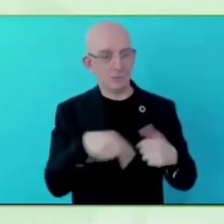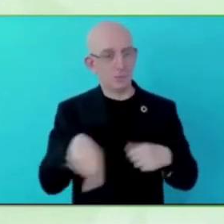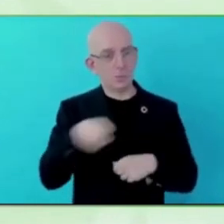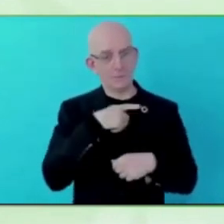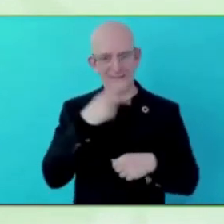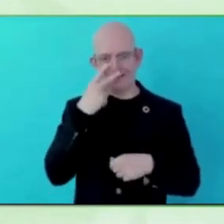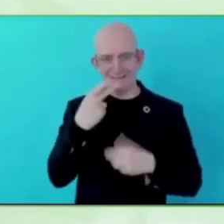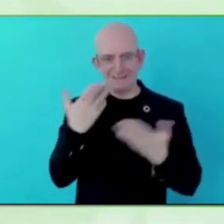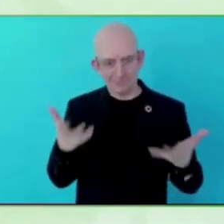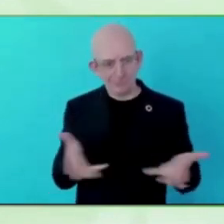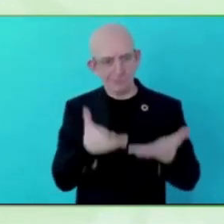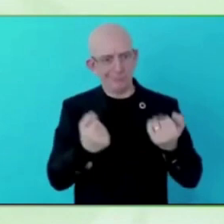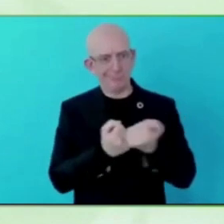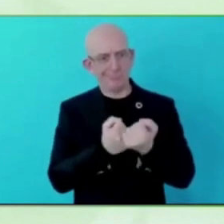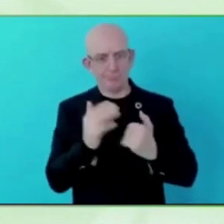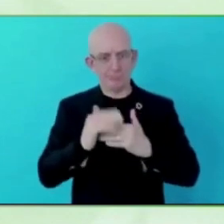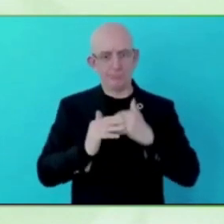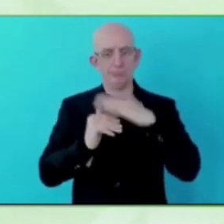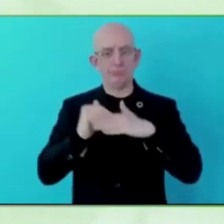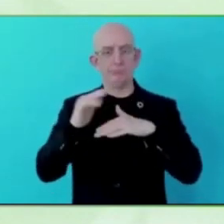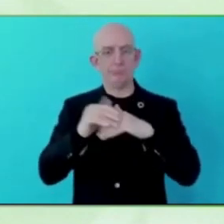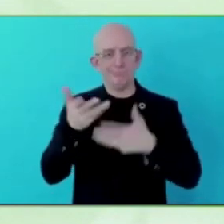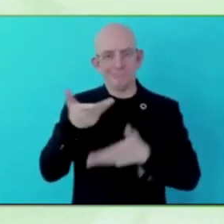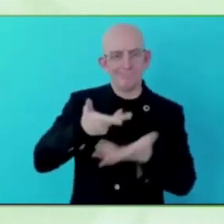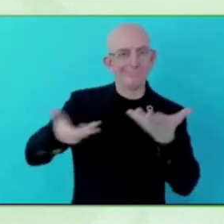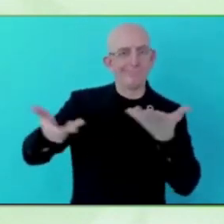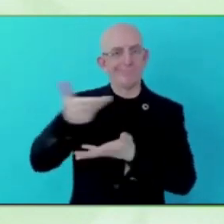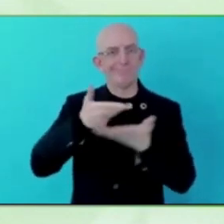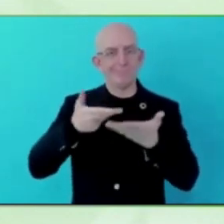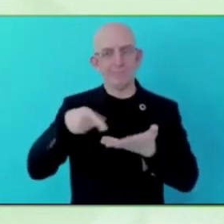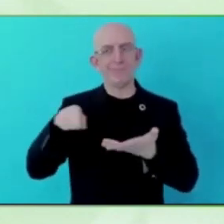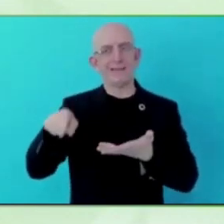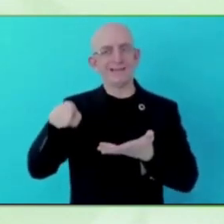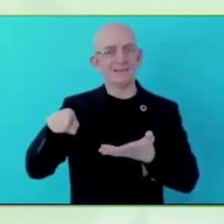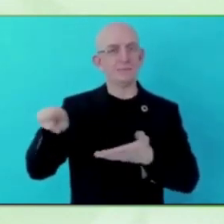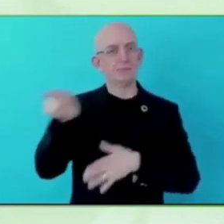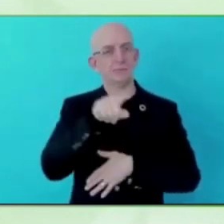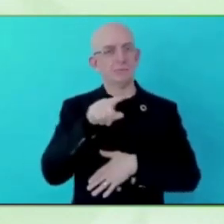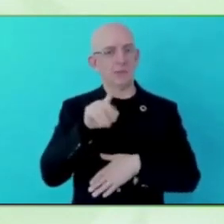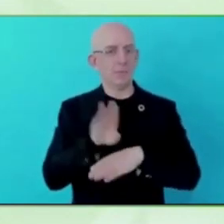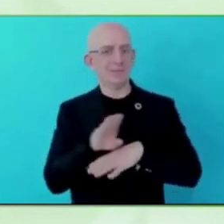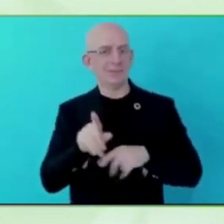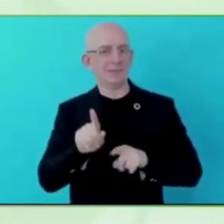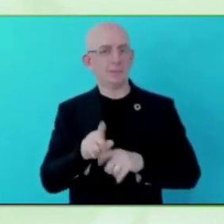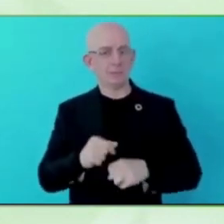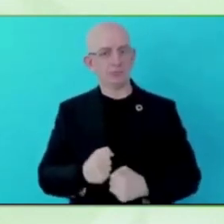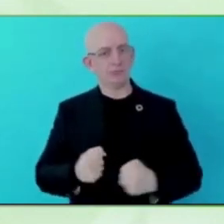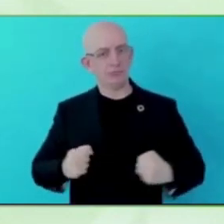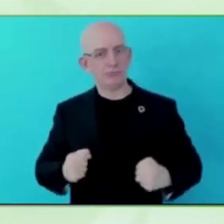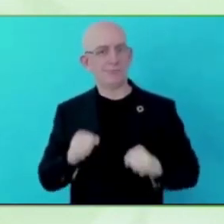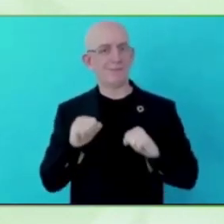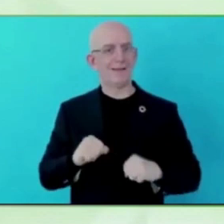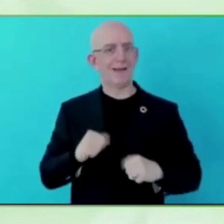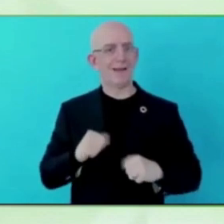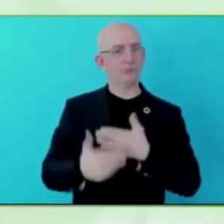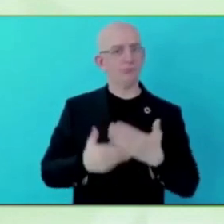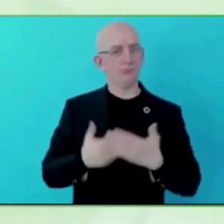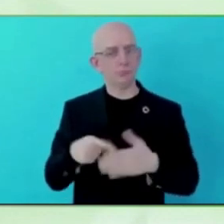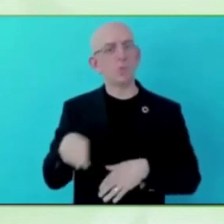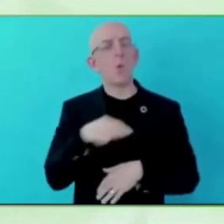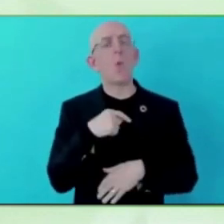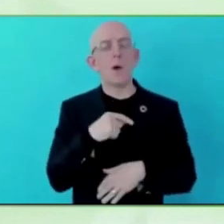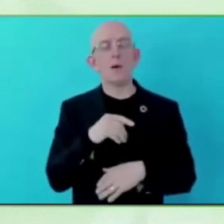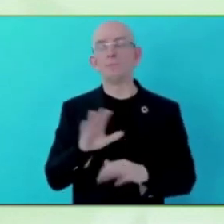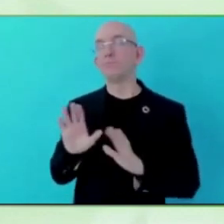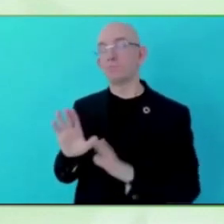a company, helping them to improve their disability performance, to use this tool so that both sides of the table get a